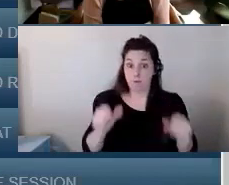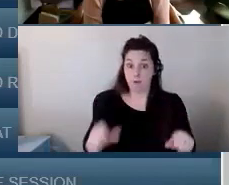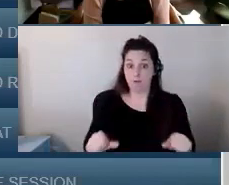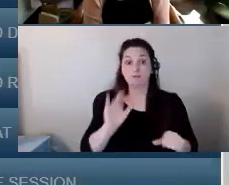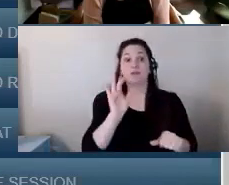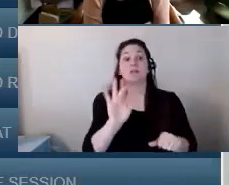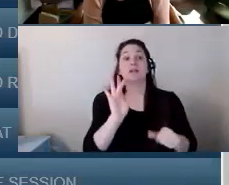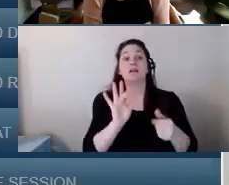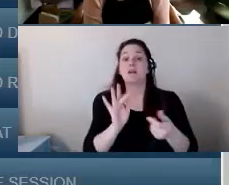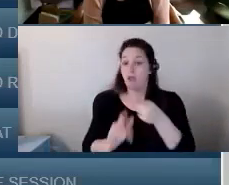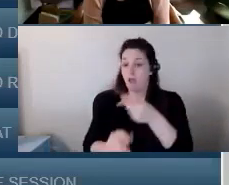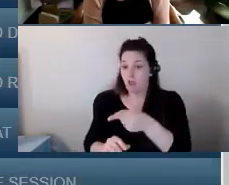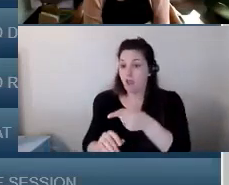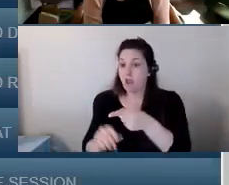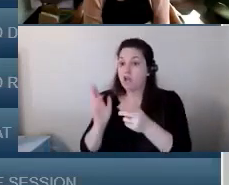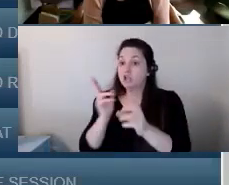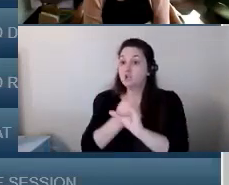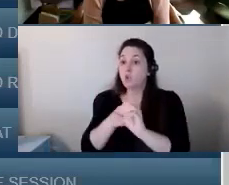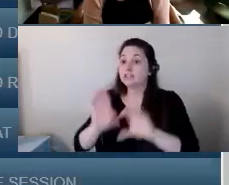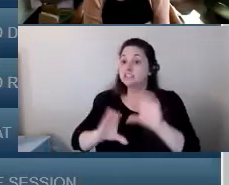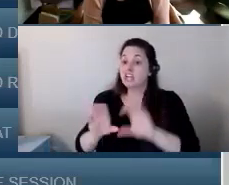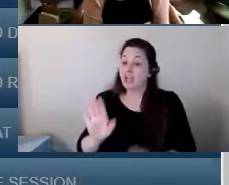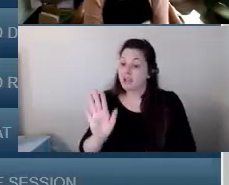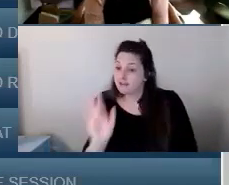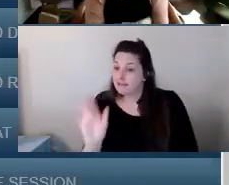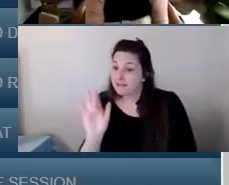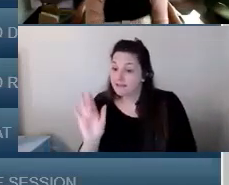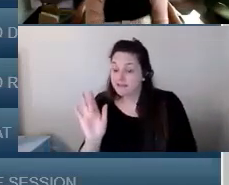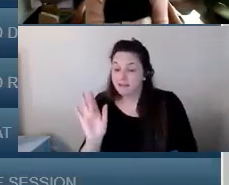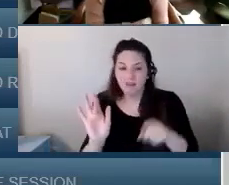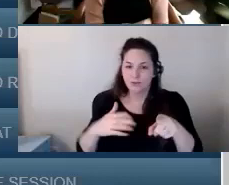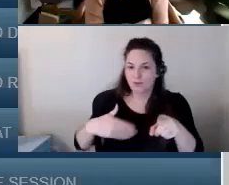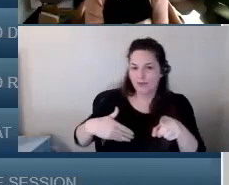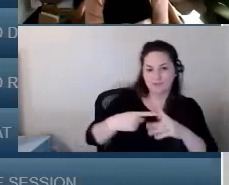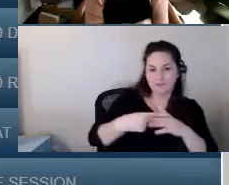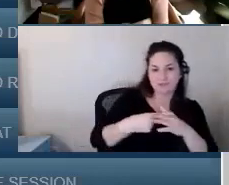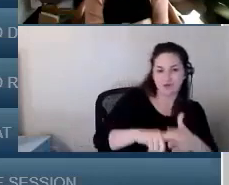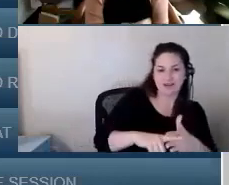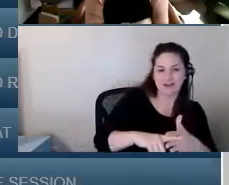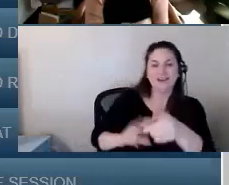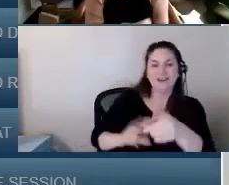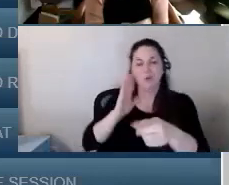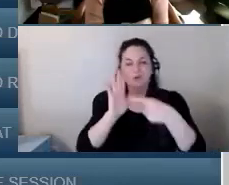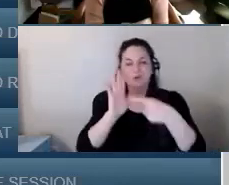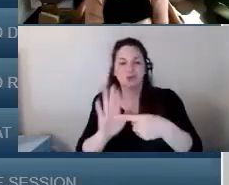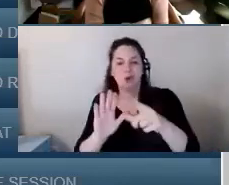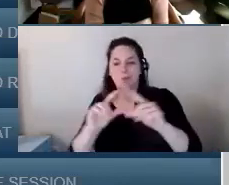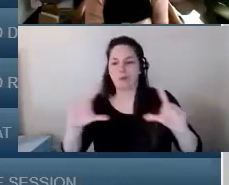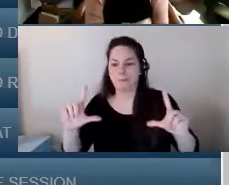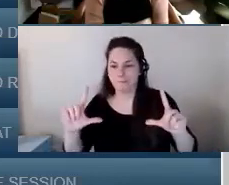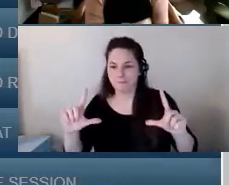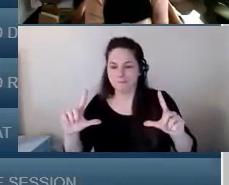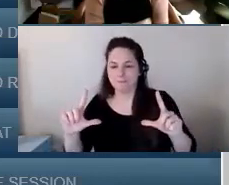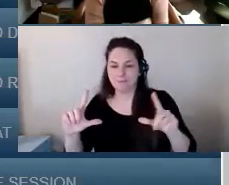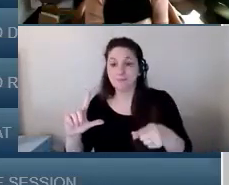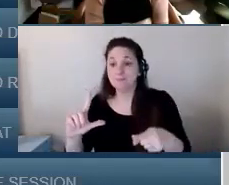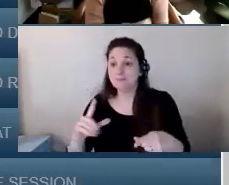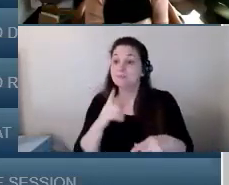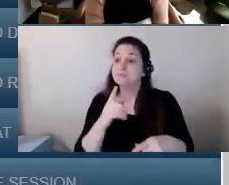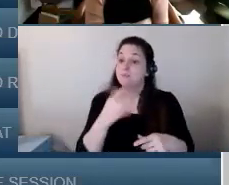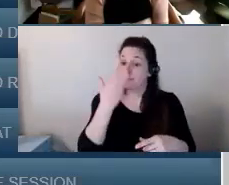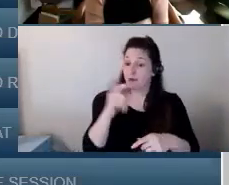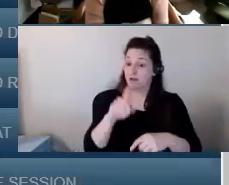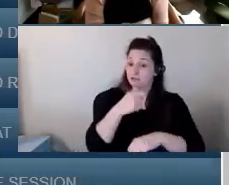join chat without you having started it yet. Just because you've scheduled a text chat